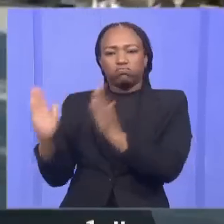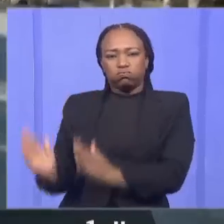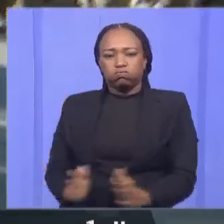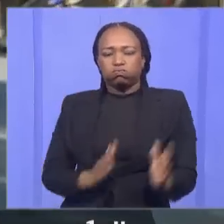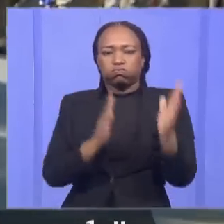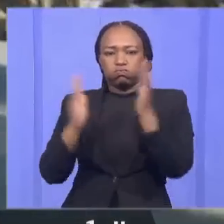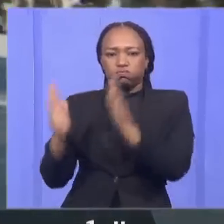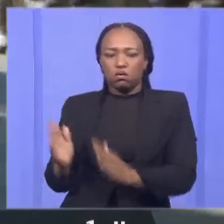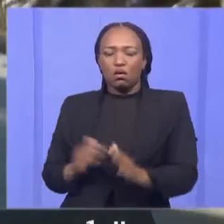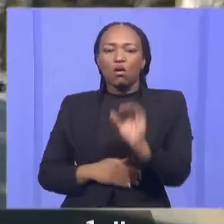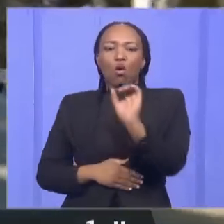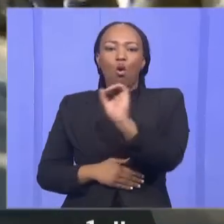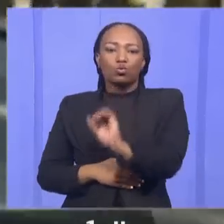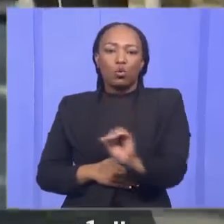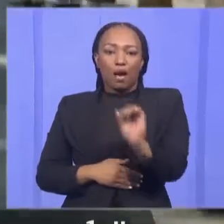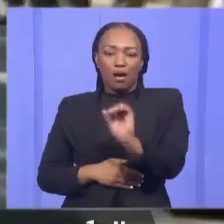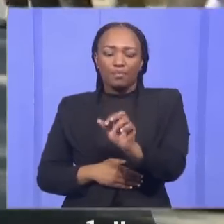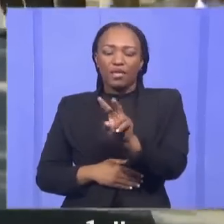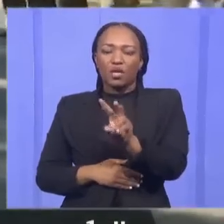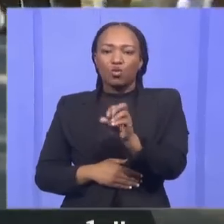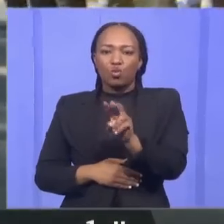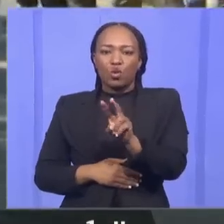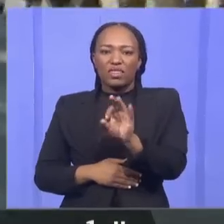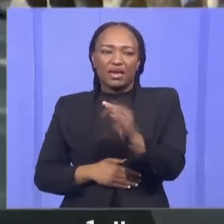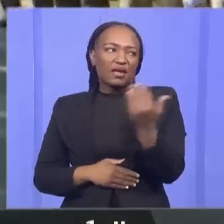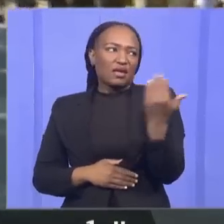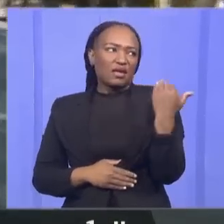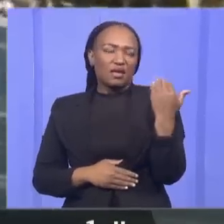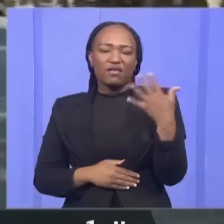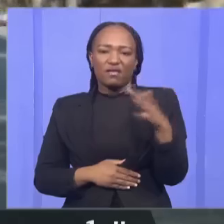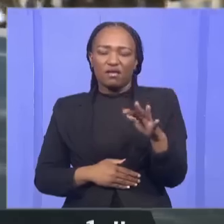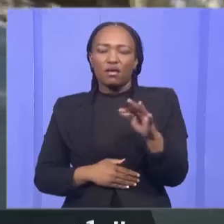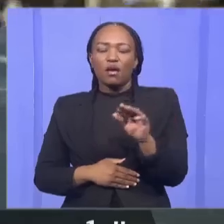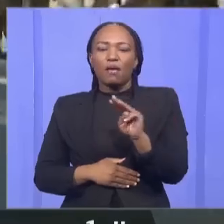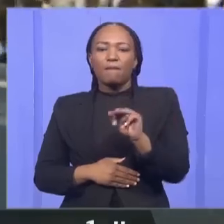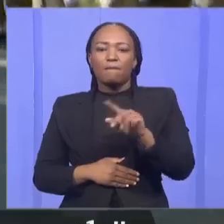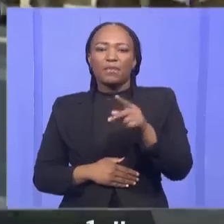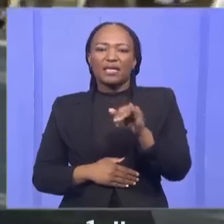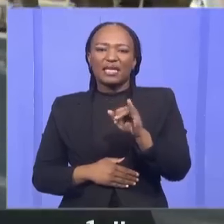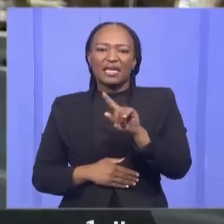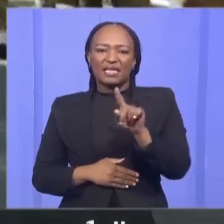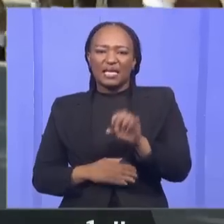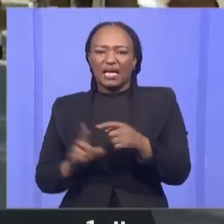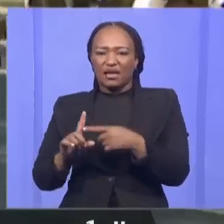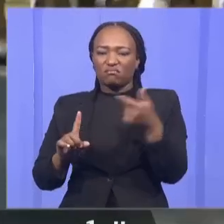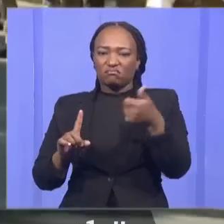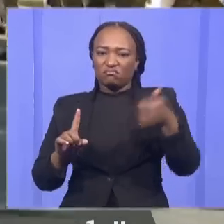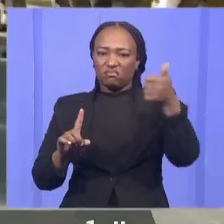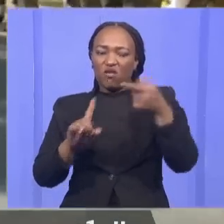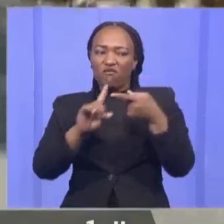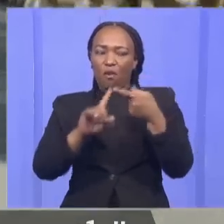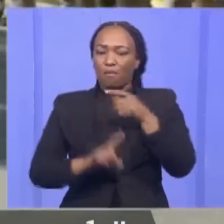2023. Where Major General Mbi, who actually led the planning team from the SANDF,